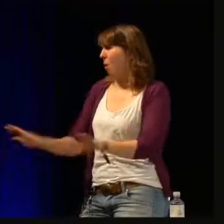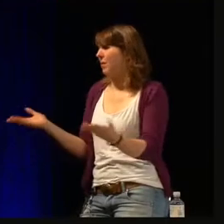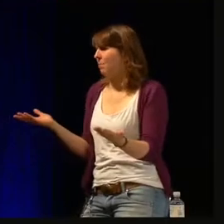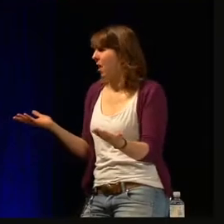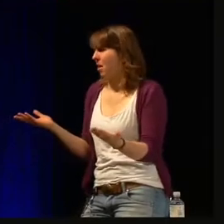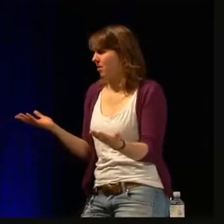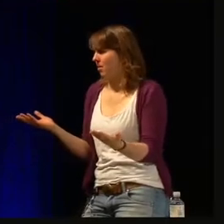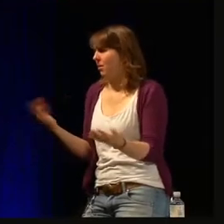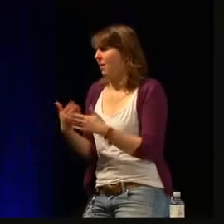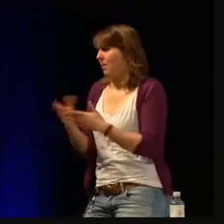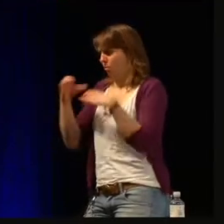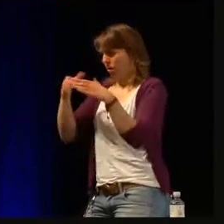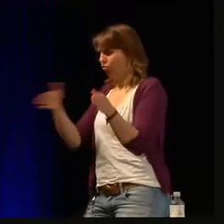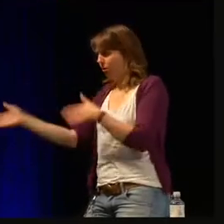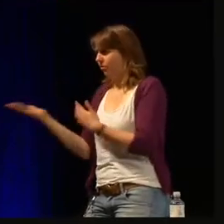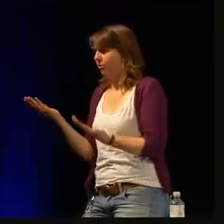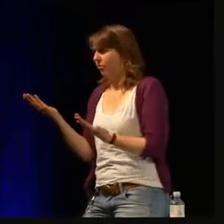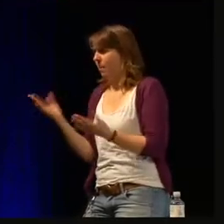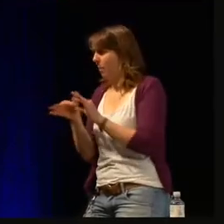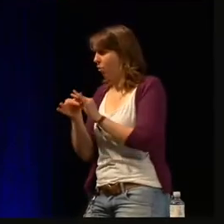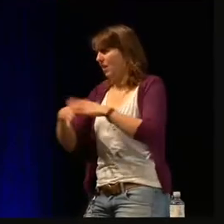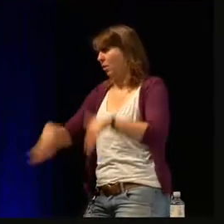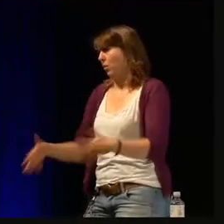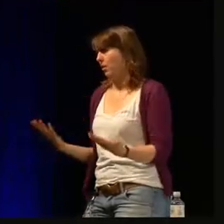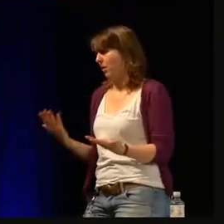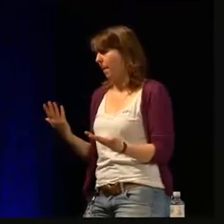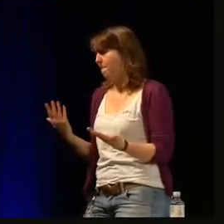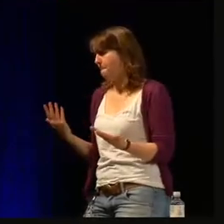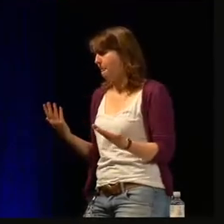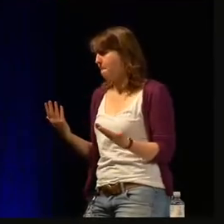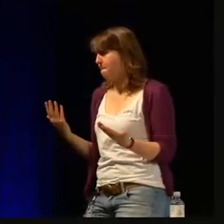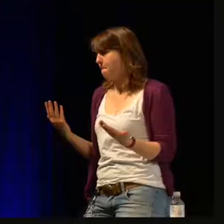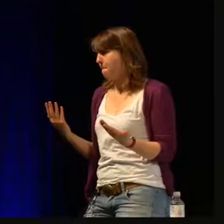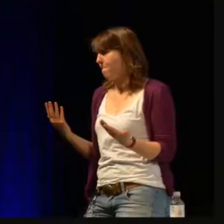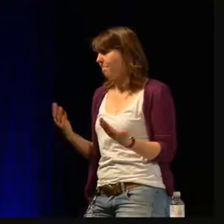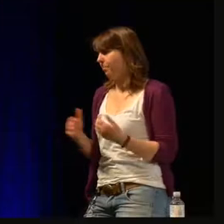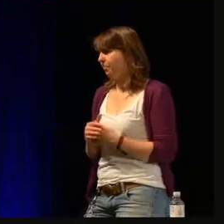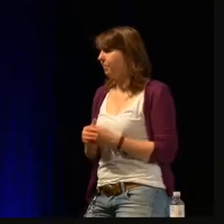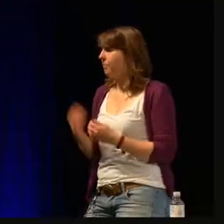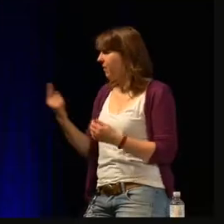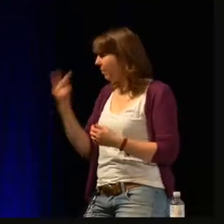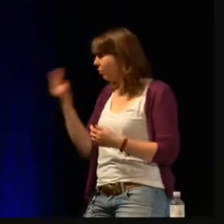how this happens. The algorithm doesn't know about the context. So